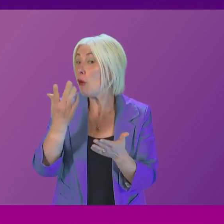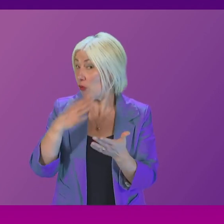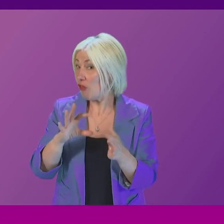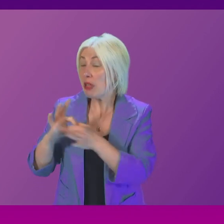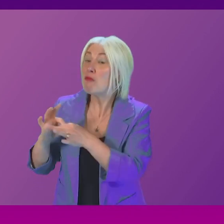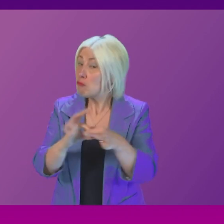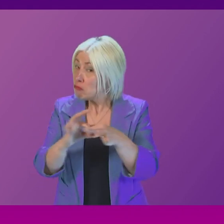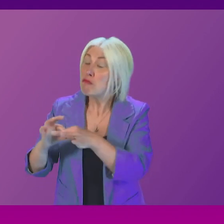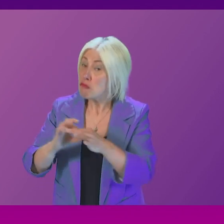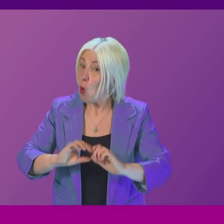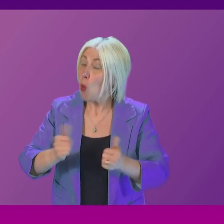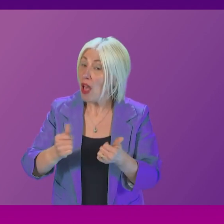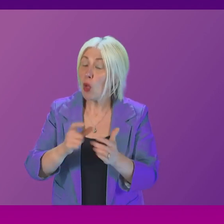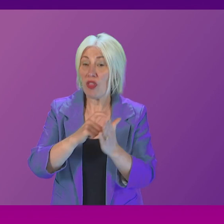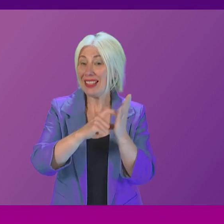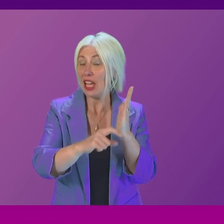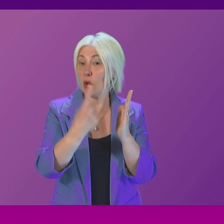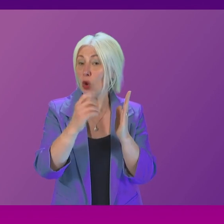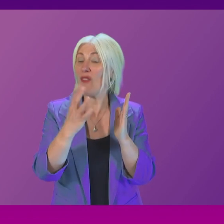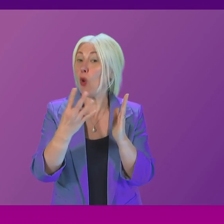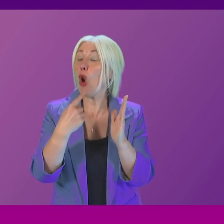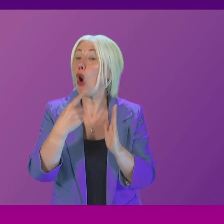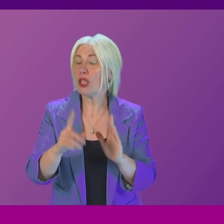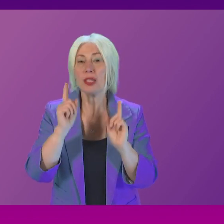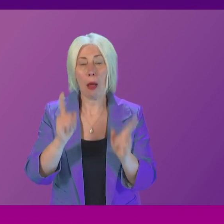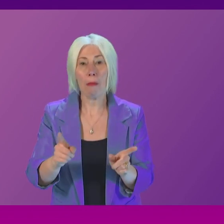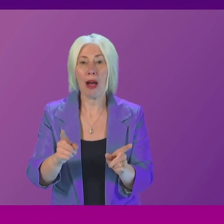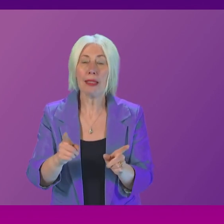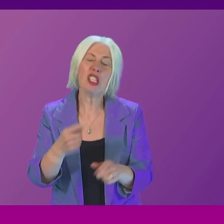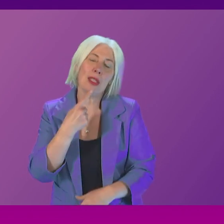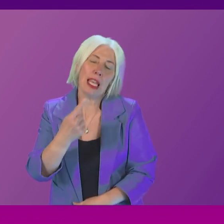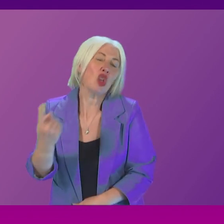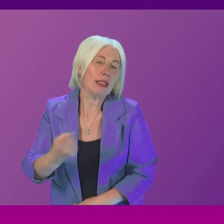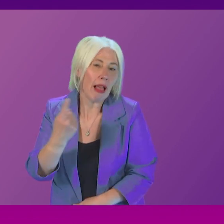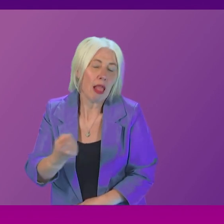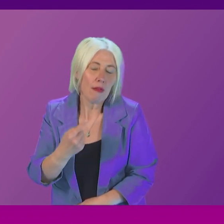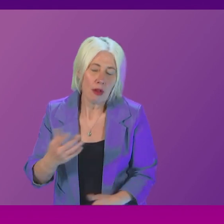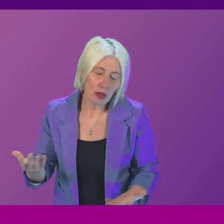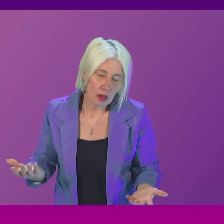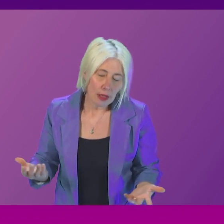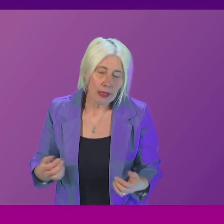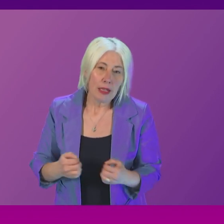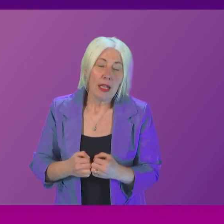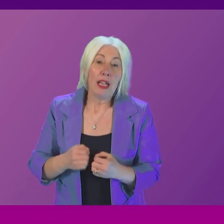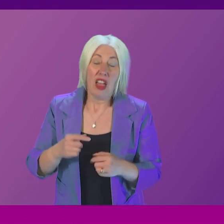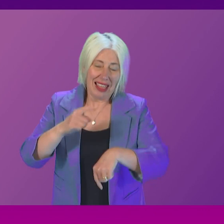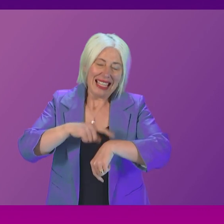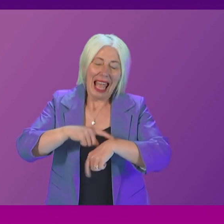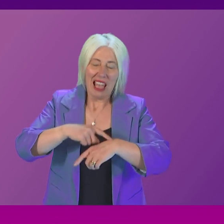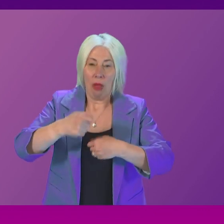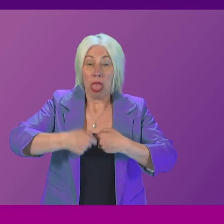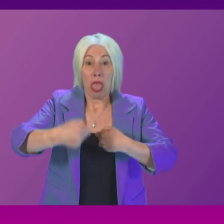together regarding the Section 104 orders. But as you indicated there yourself, First Minister, the length of time it can